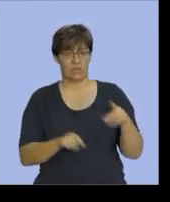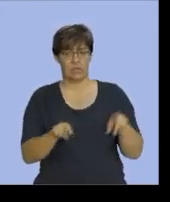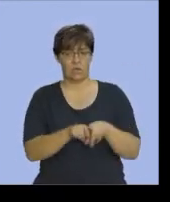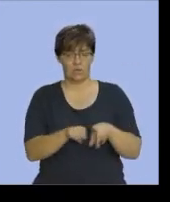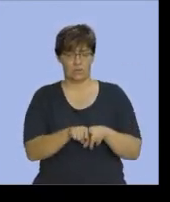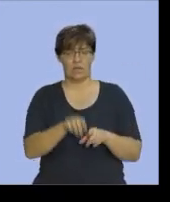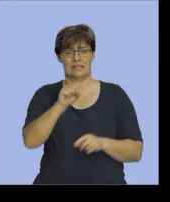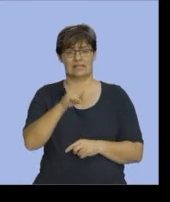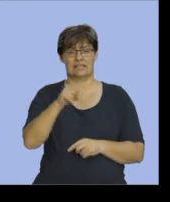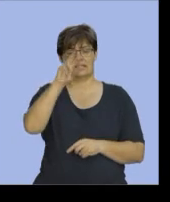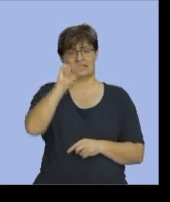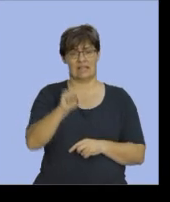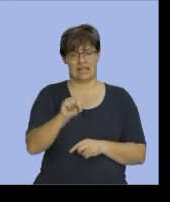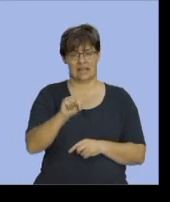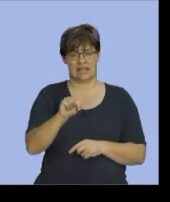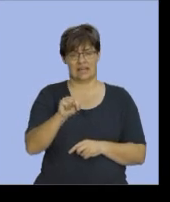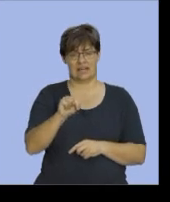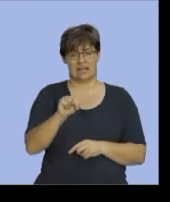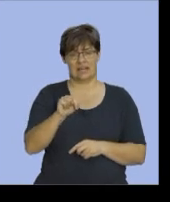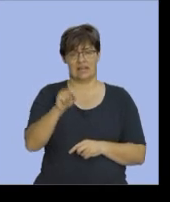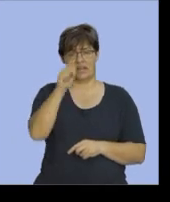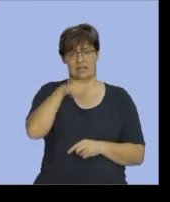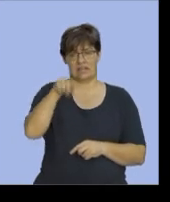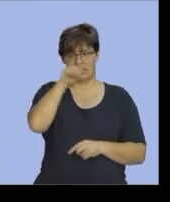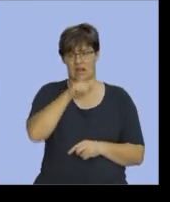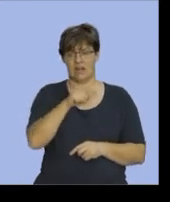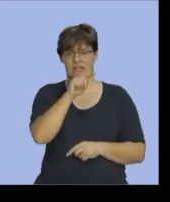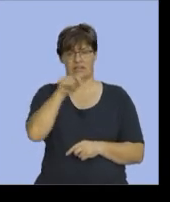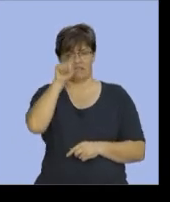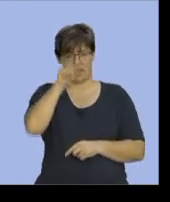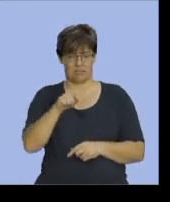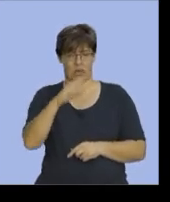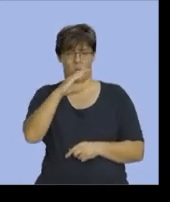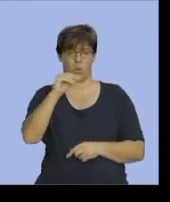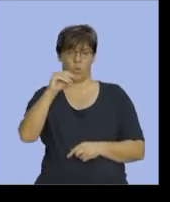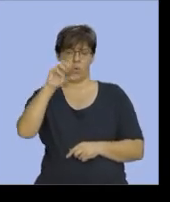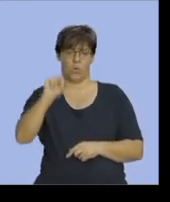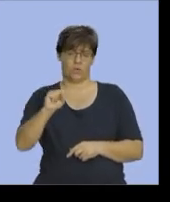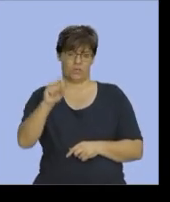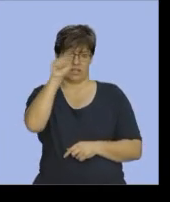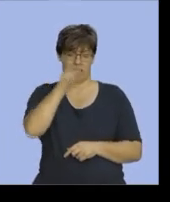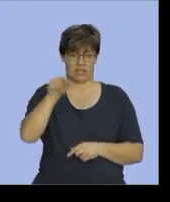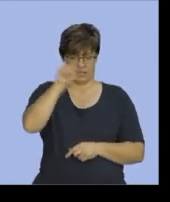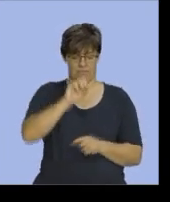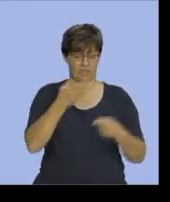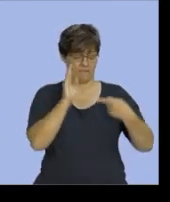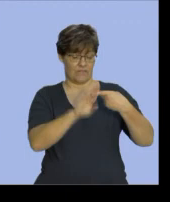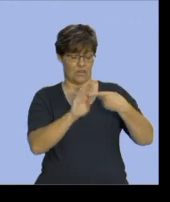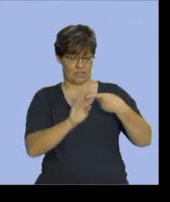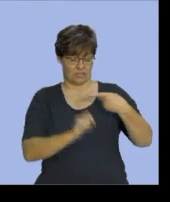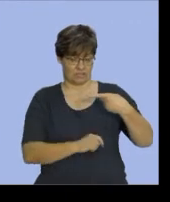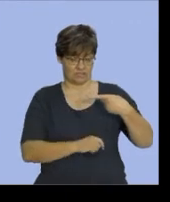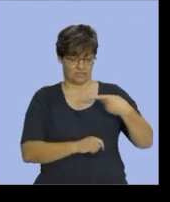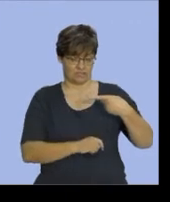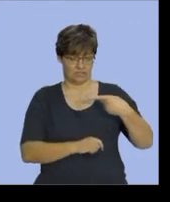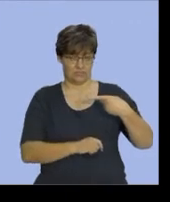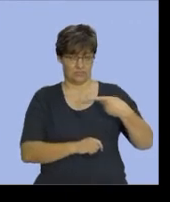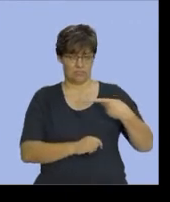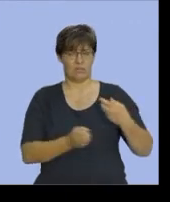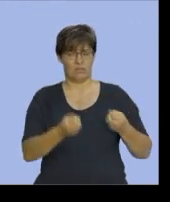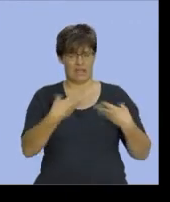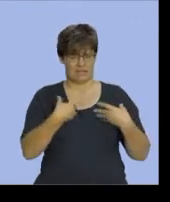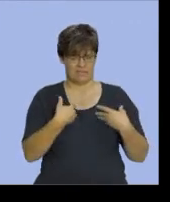and calculate the value of sine theta divided by cos theta. Right? So let's start with the first